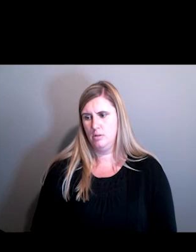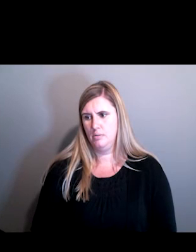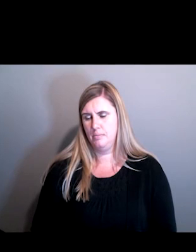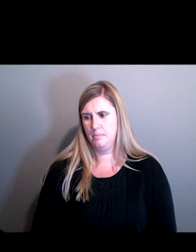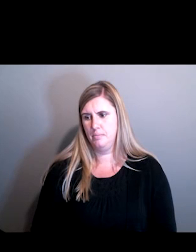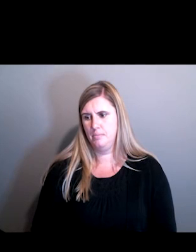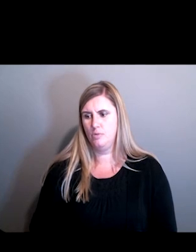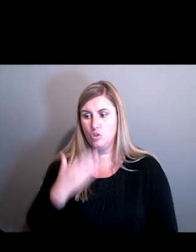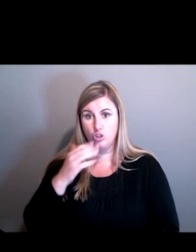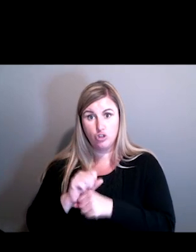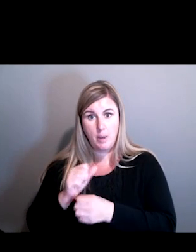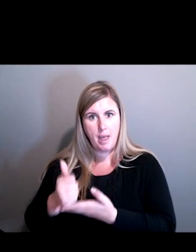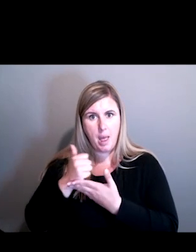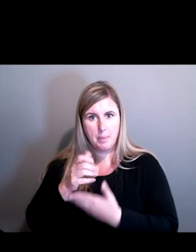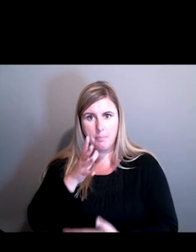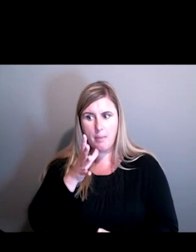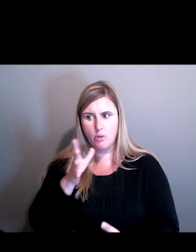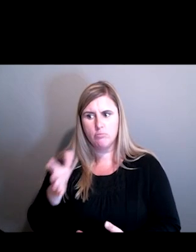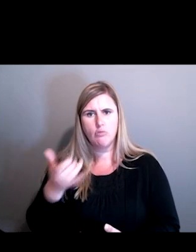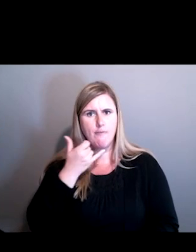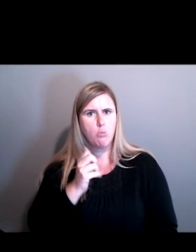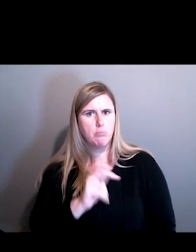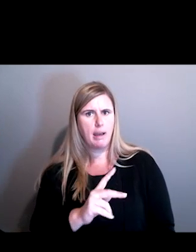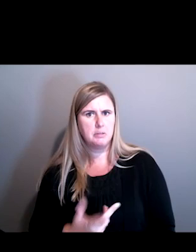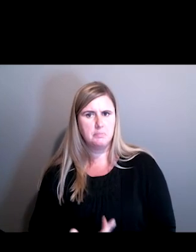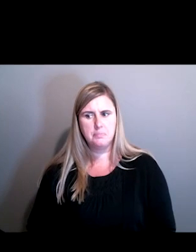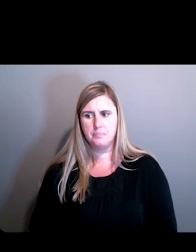Good job helping Mommy. You can have your phone.